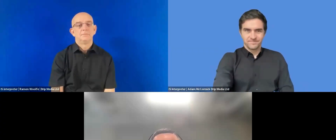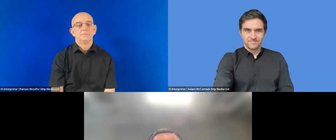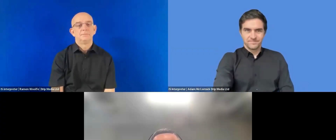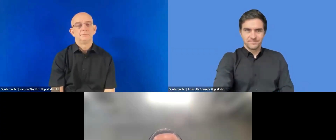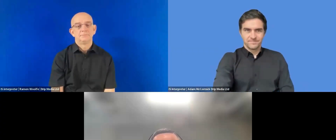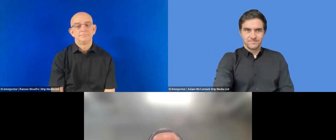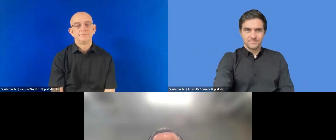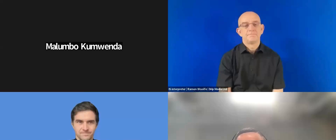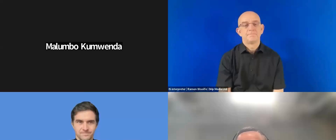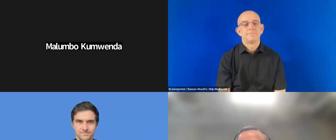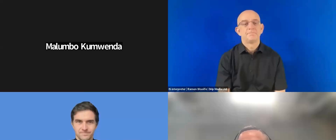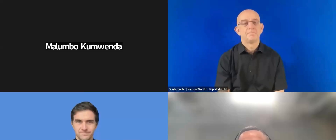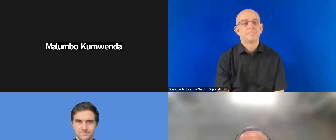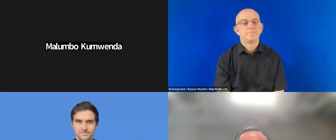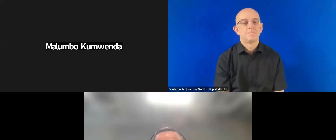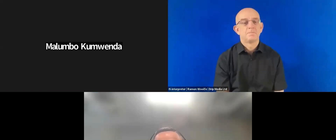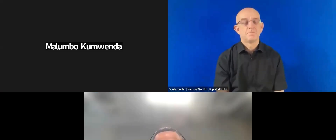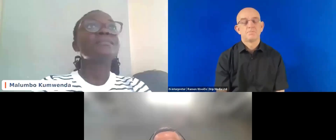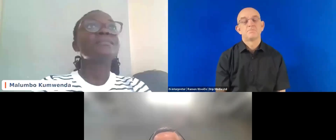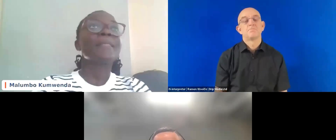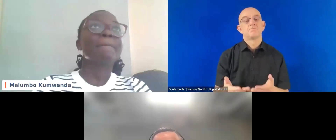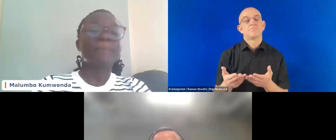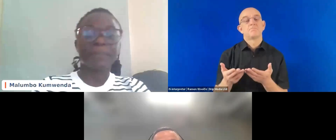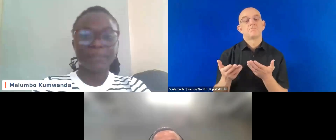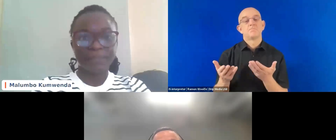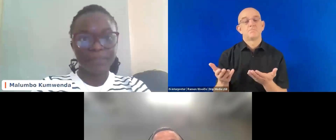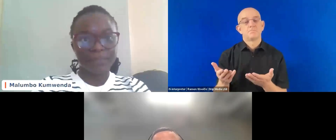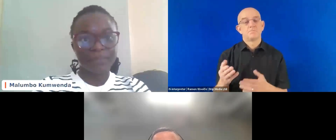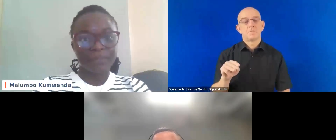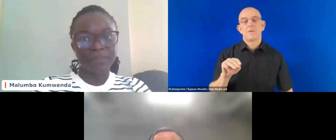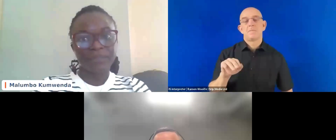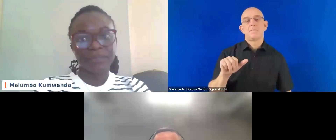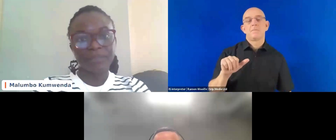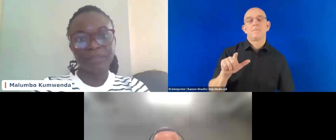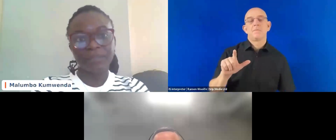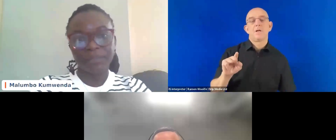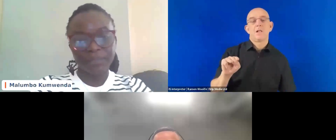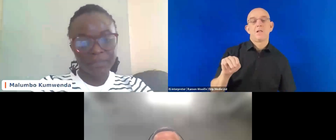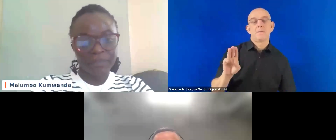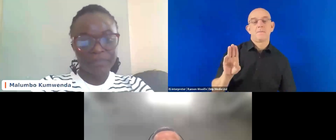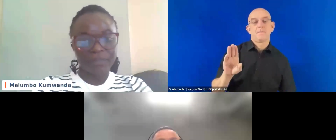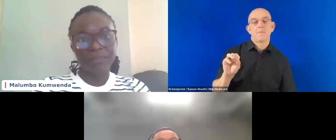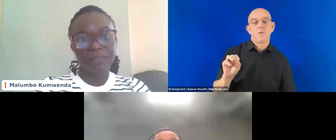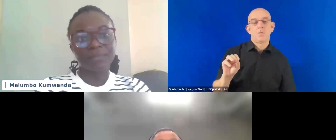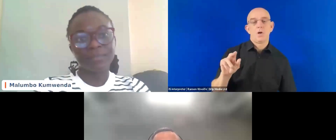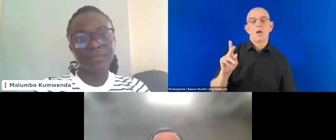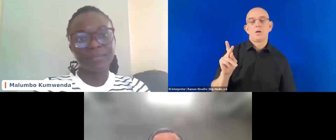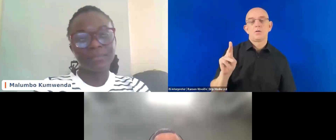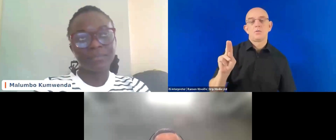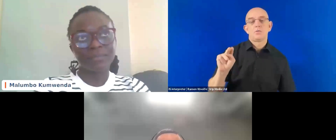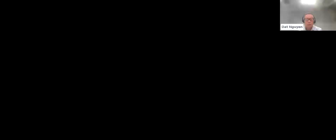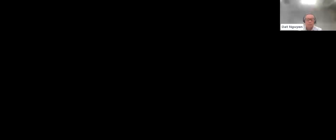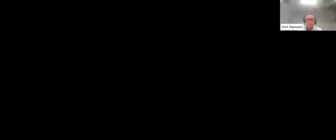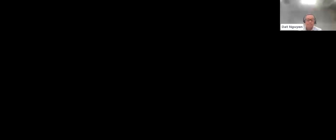the institutionalizations of the transform training package in Malawi. Over to you,